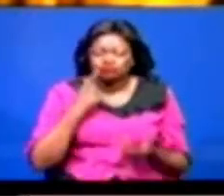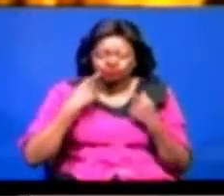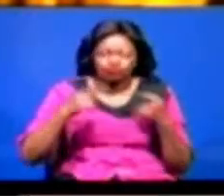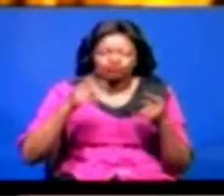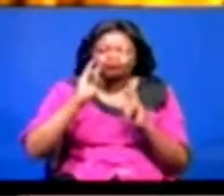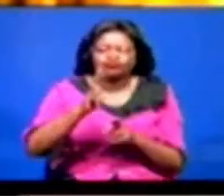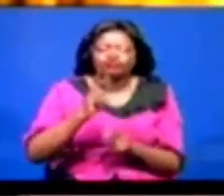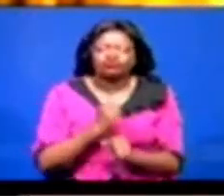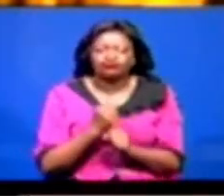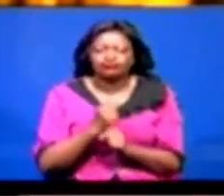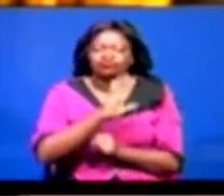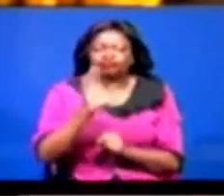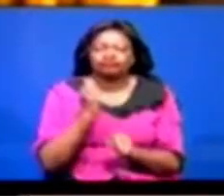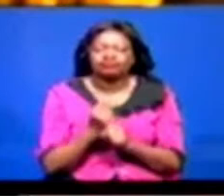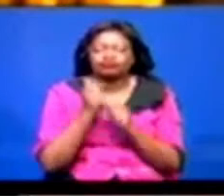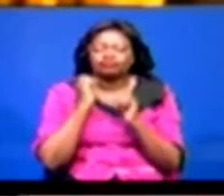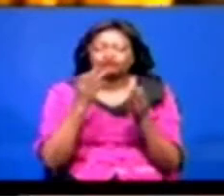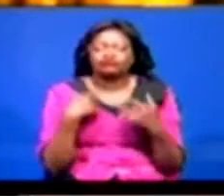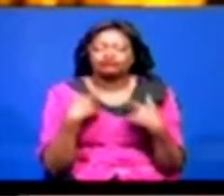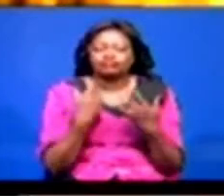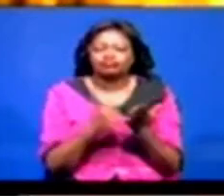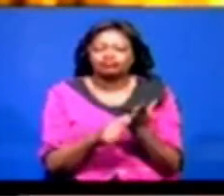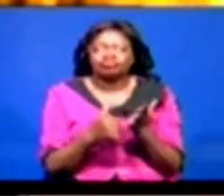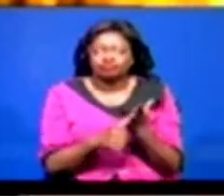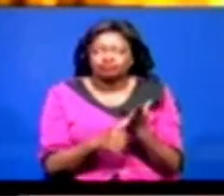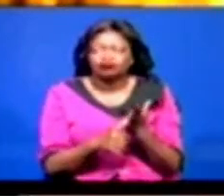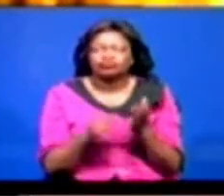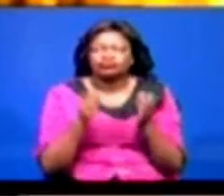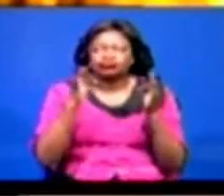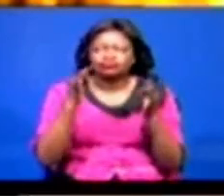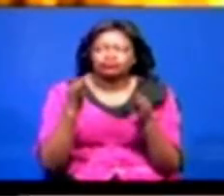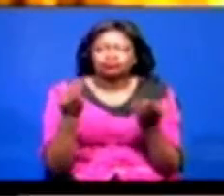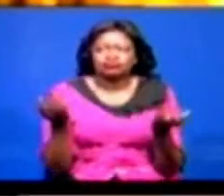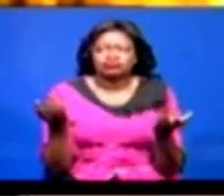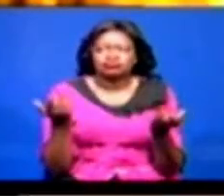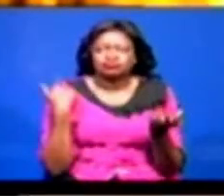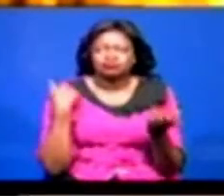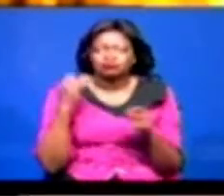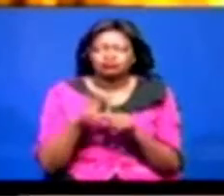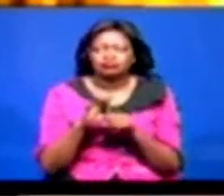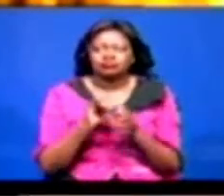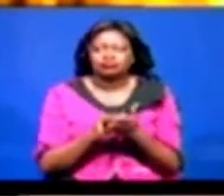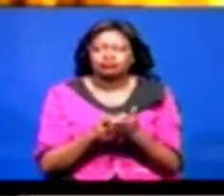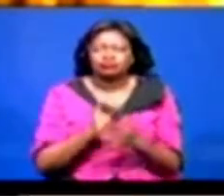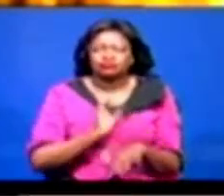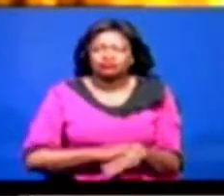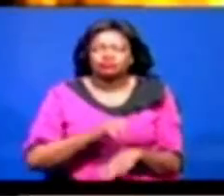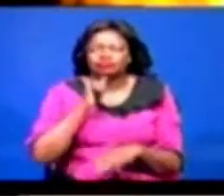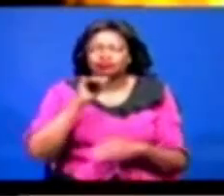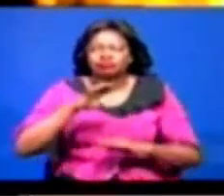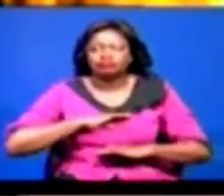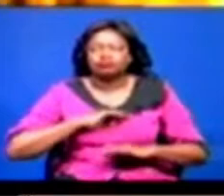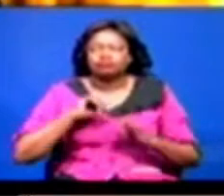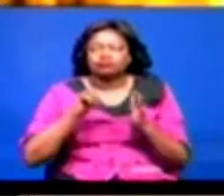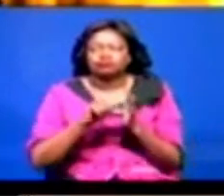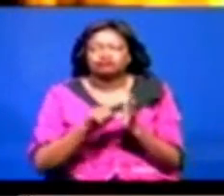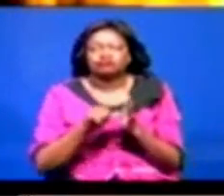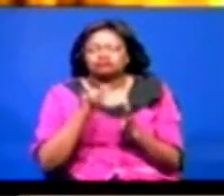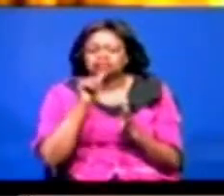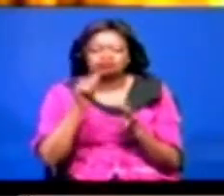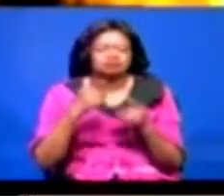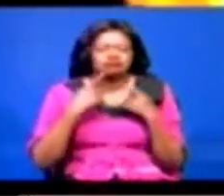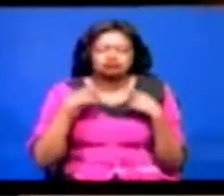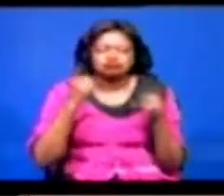job. If there is a problem, if the numbers of the votes that you got are not enough, the problem is not at the declaration.